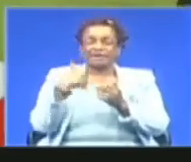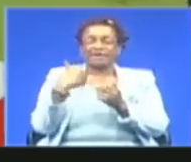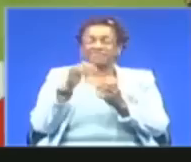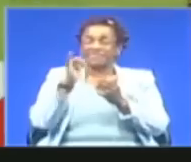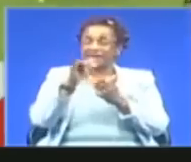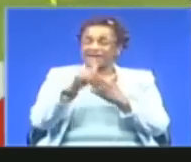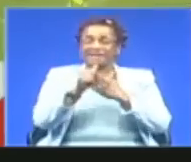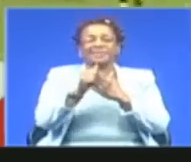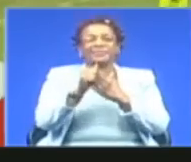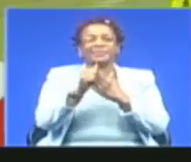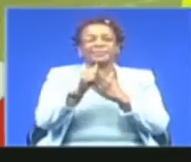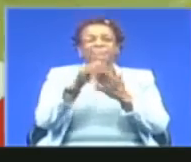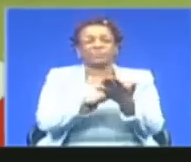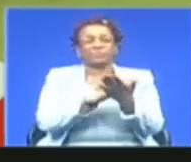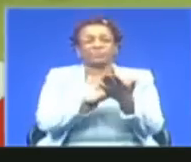early on,